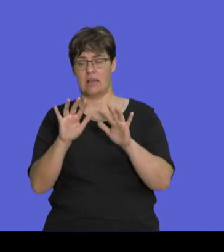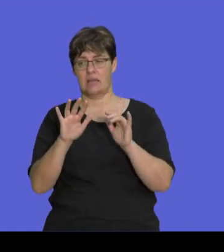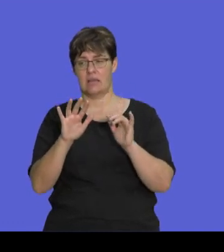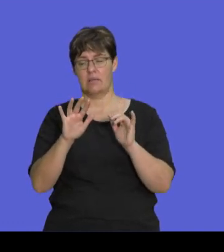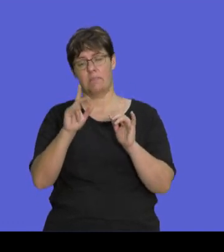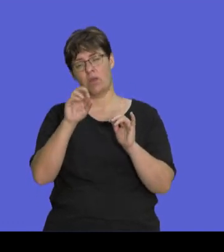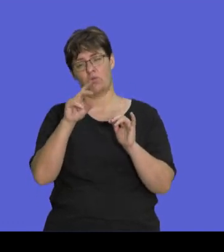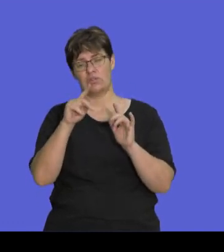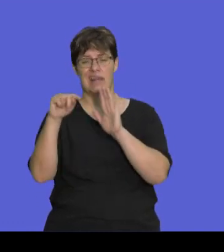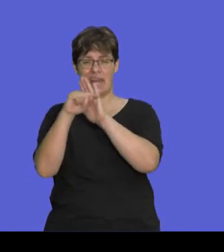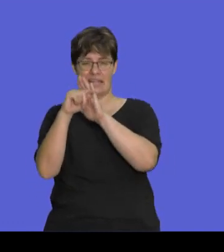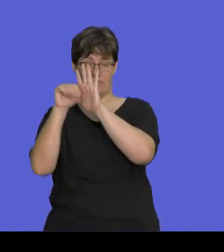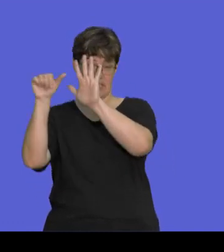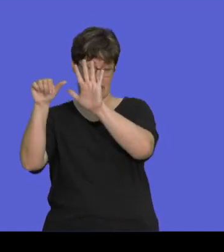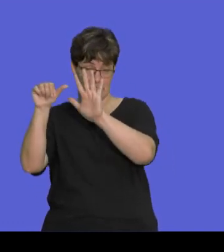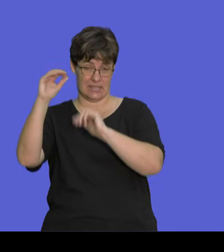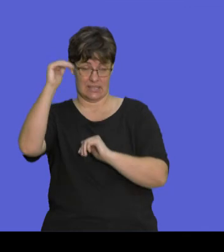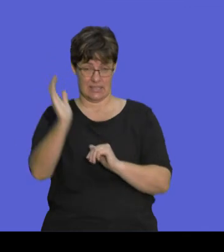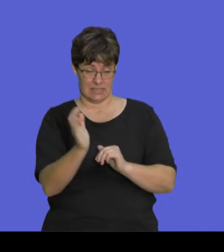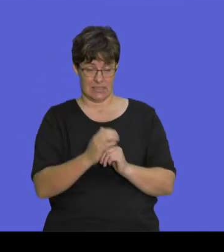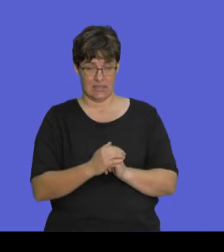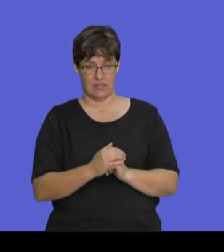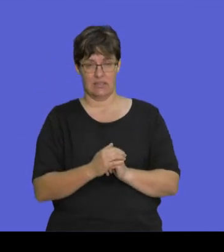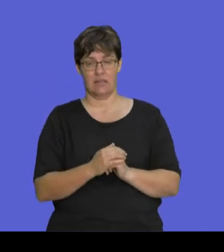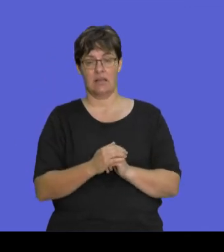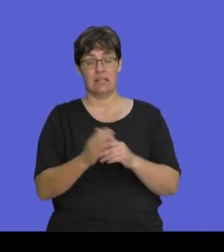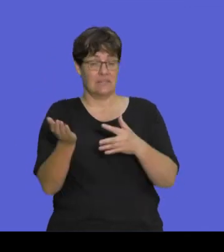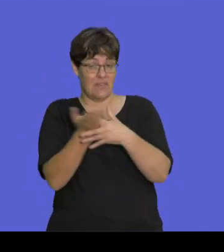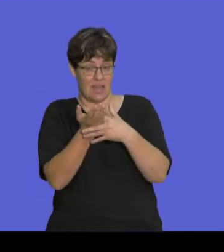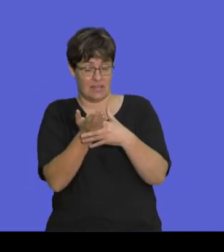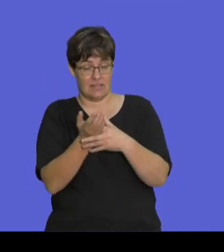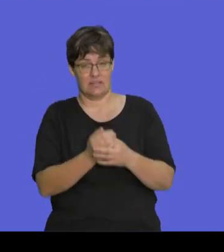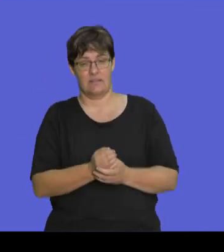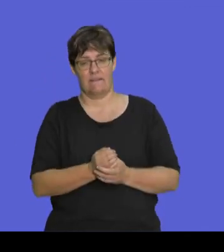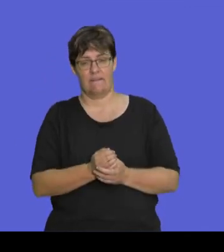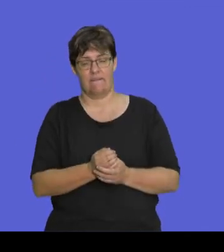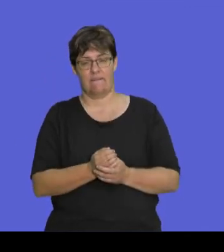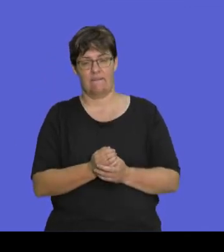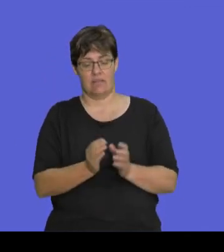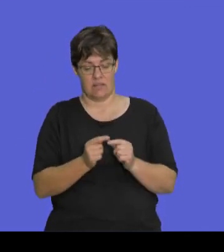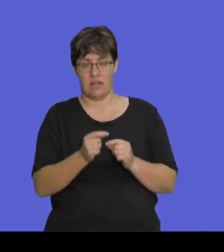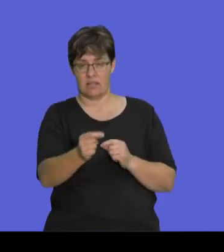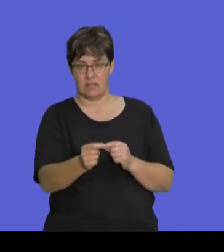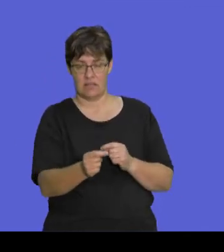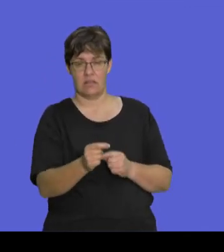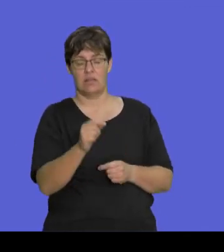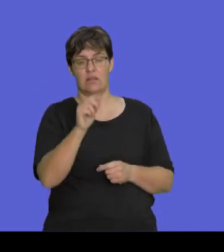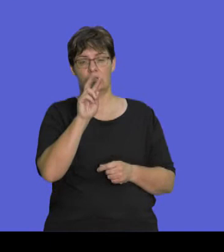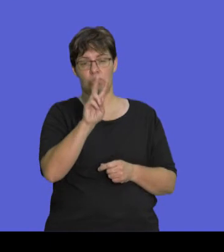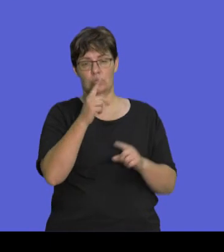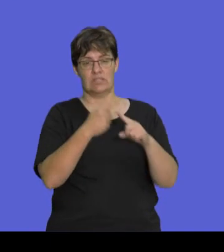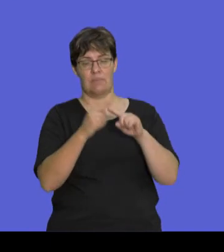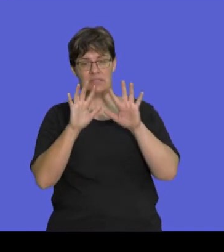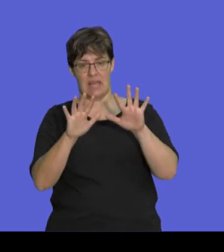exponent, micro is -6, right? Divided by the distance, which is